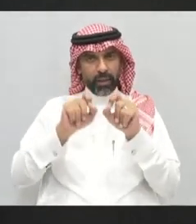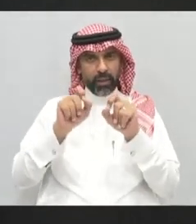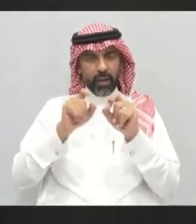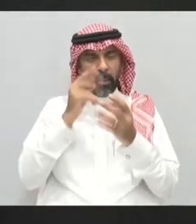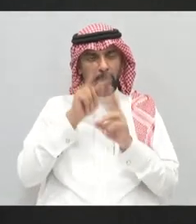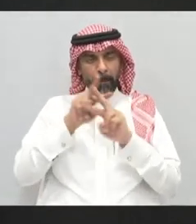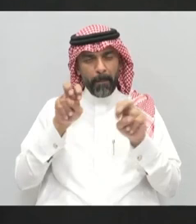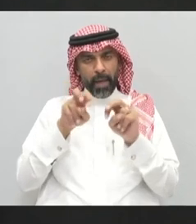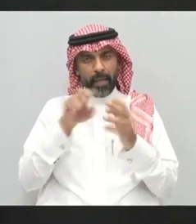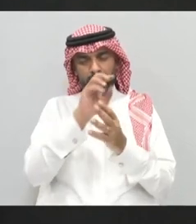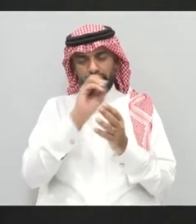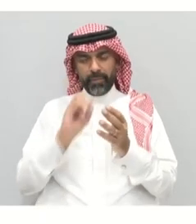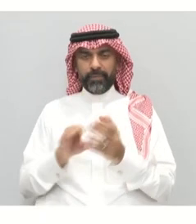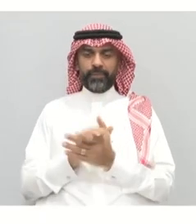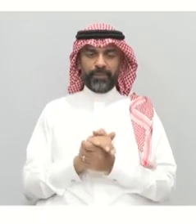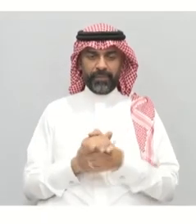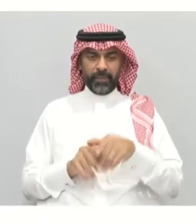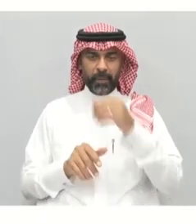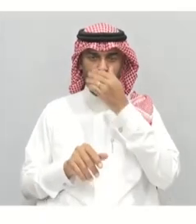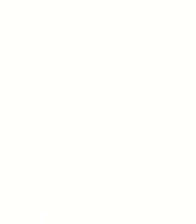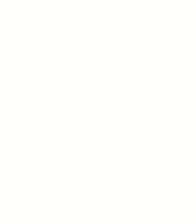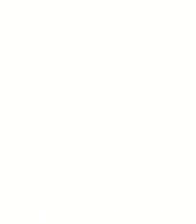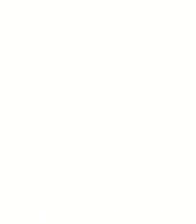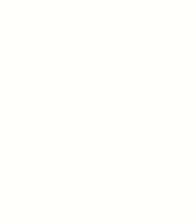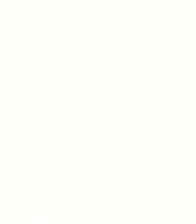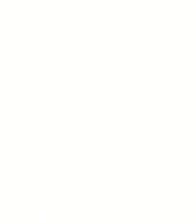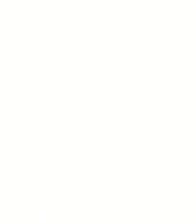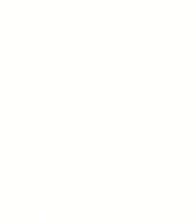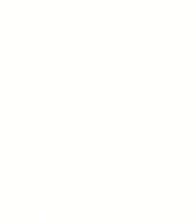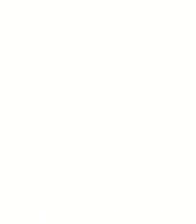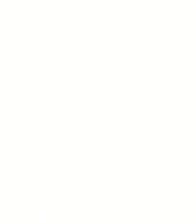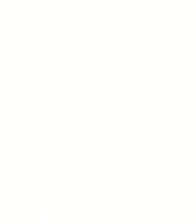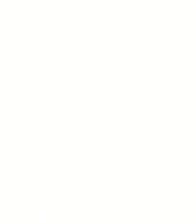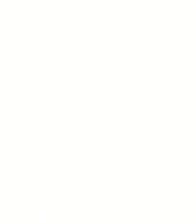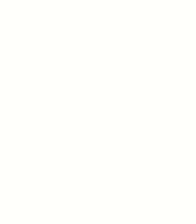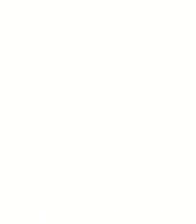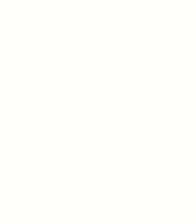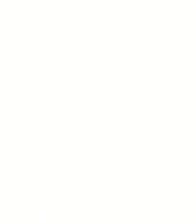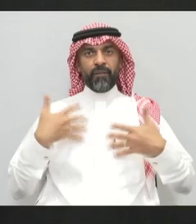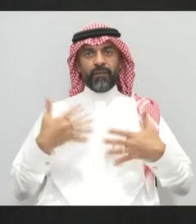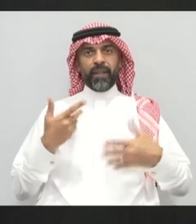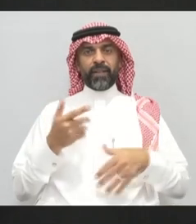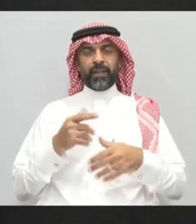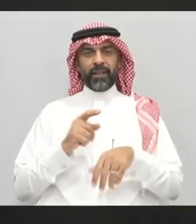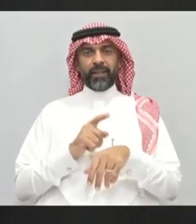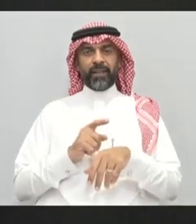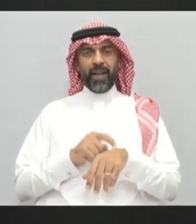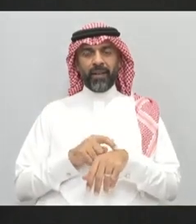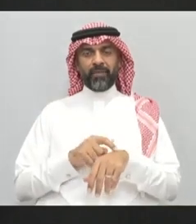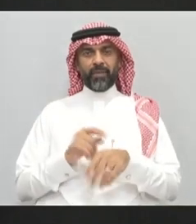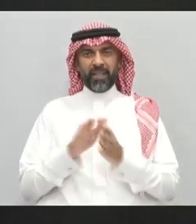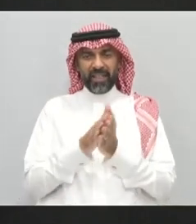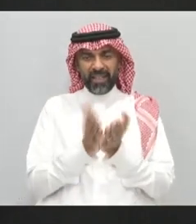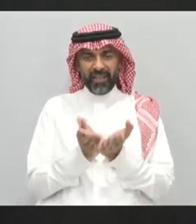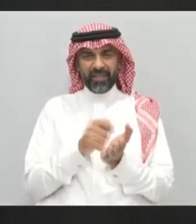with your teacher. Okay, that's good. Okay, so now we have fun time on page 13. I want you to open your English box on